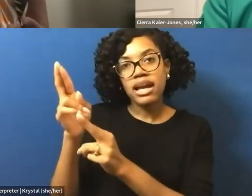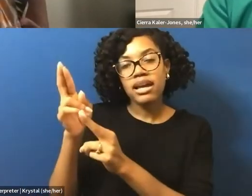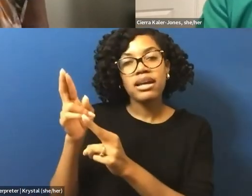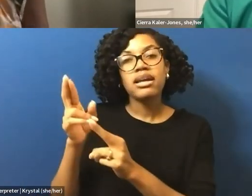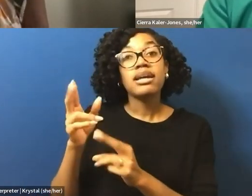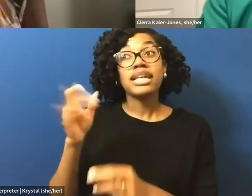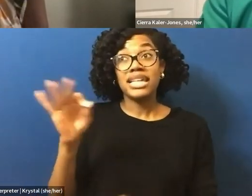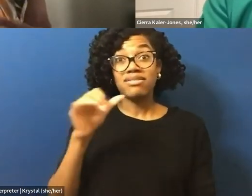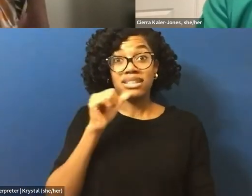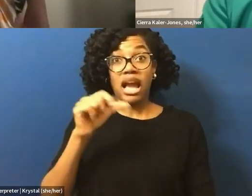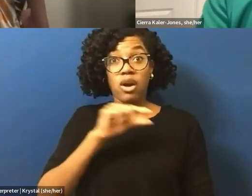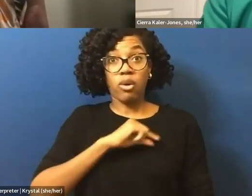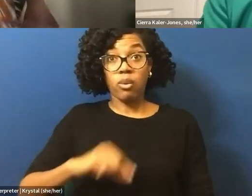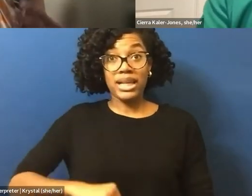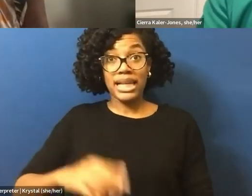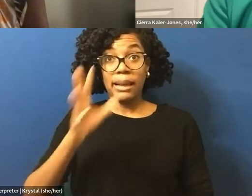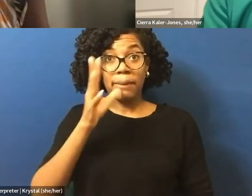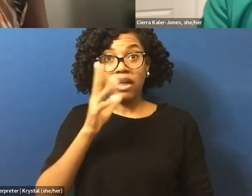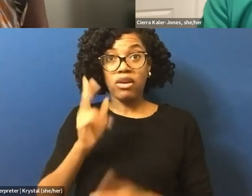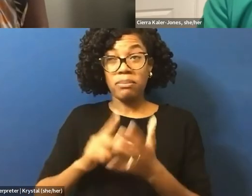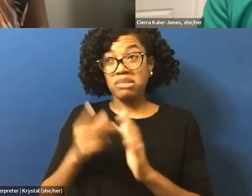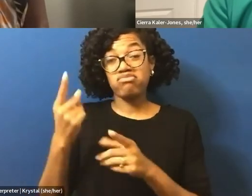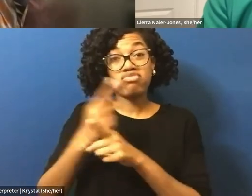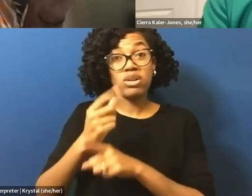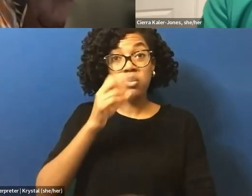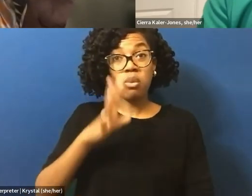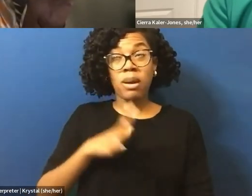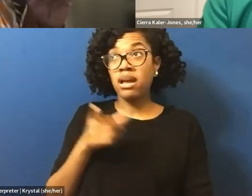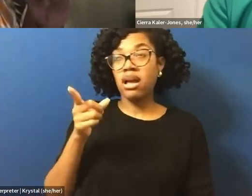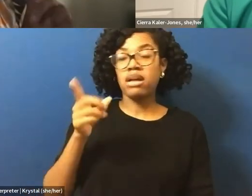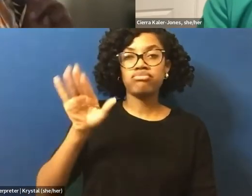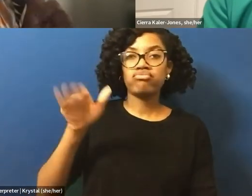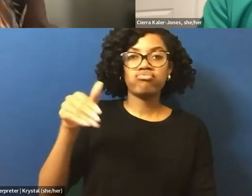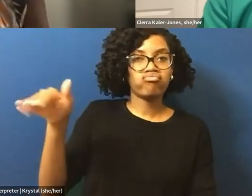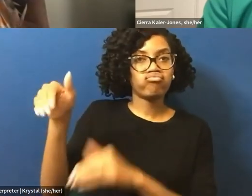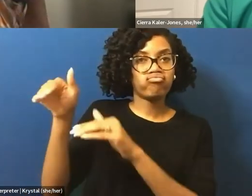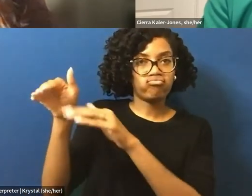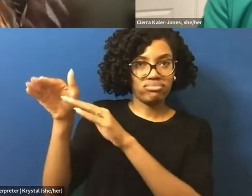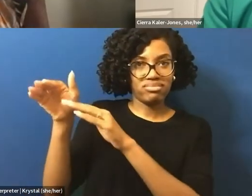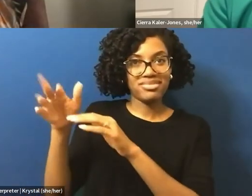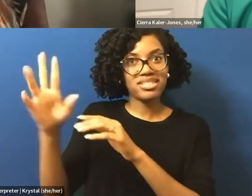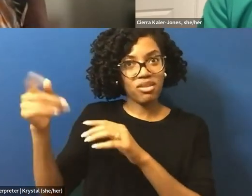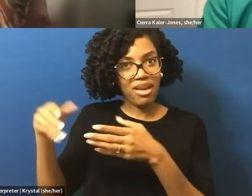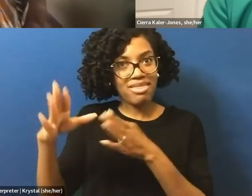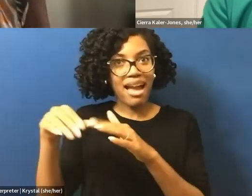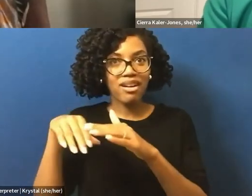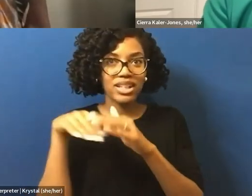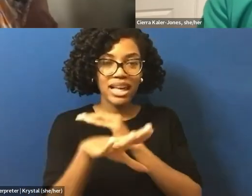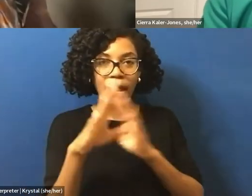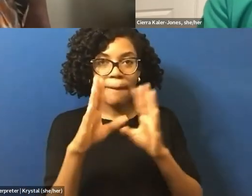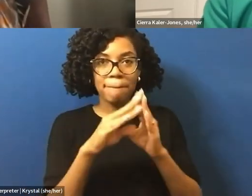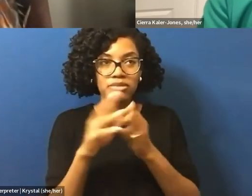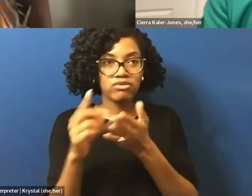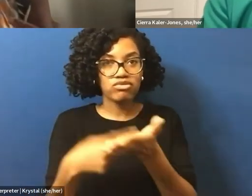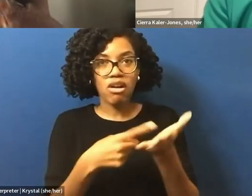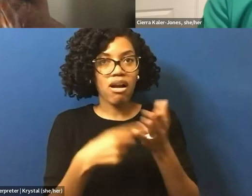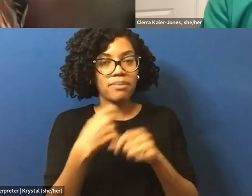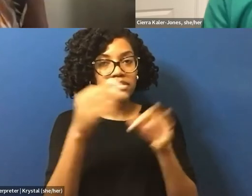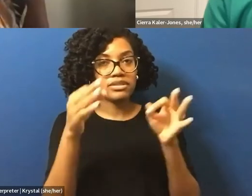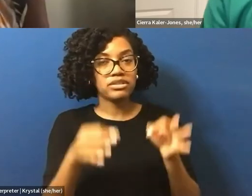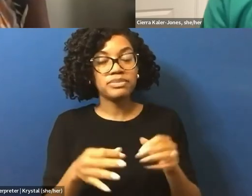stay relevant far past what people would be considering her organizing prime, right? When we think about organizing, we think of